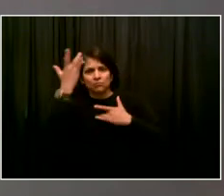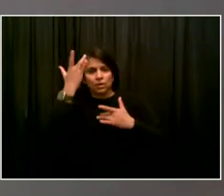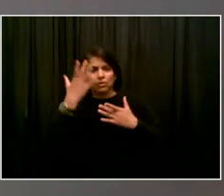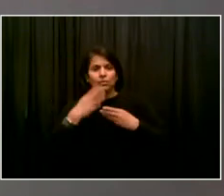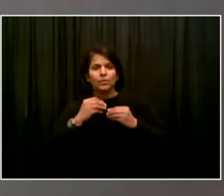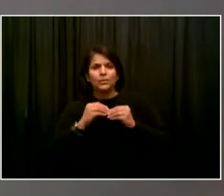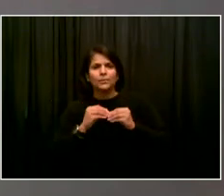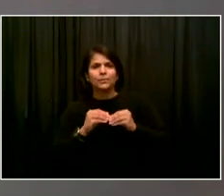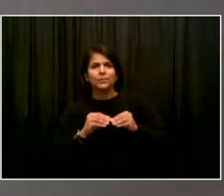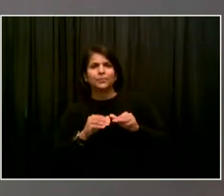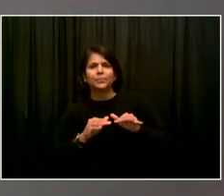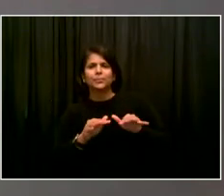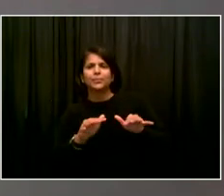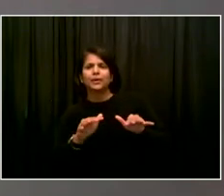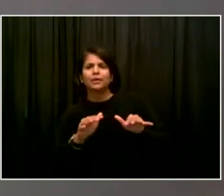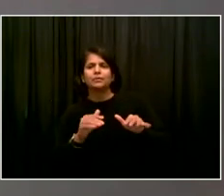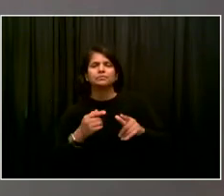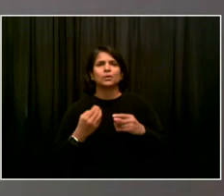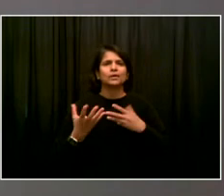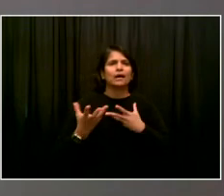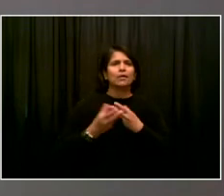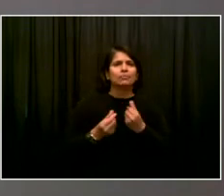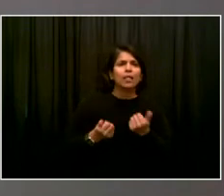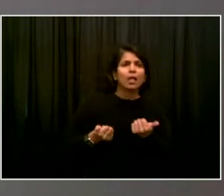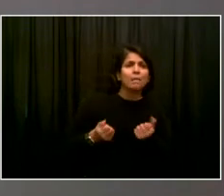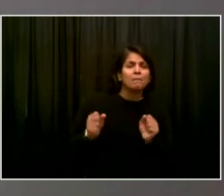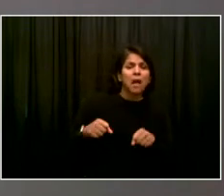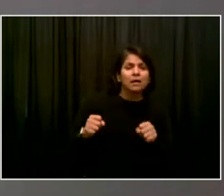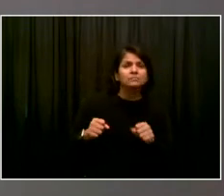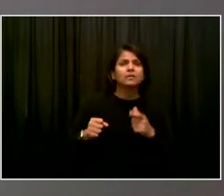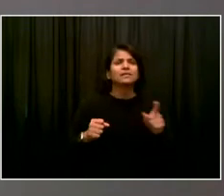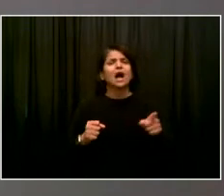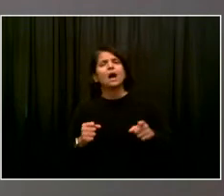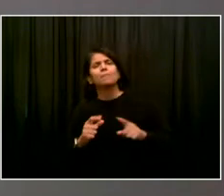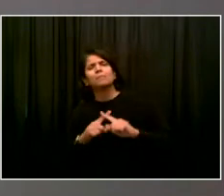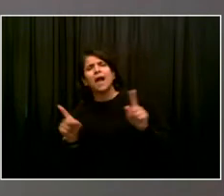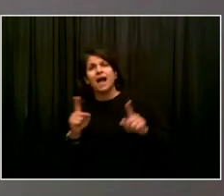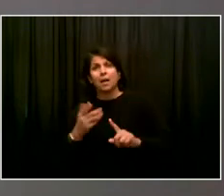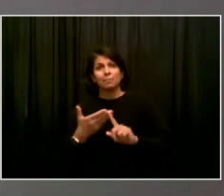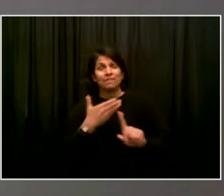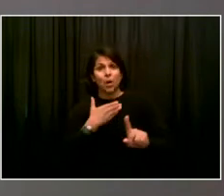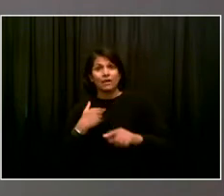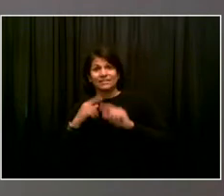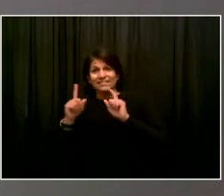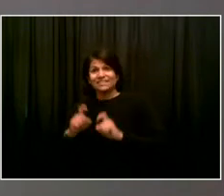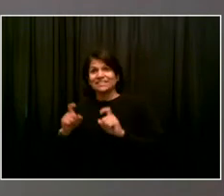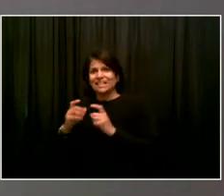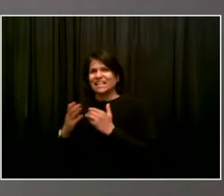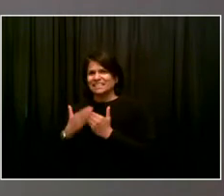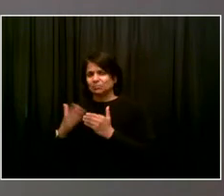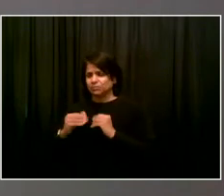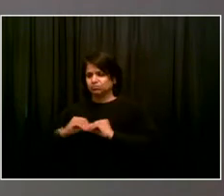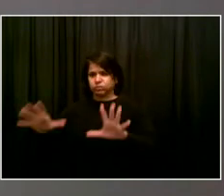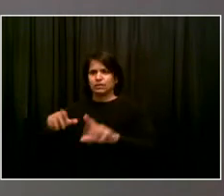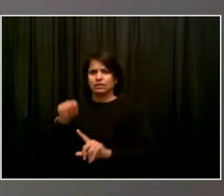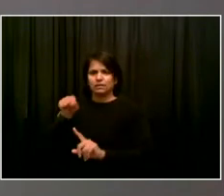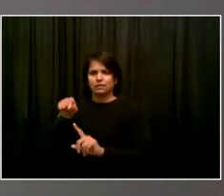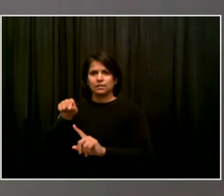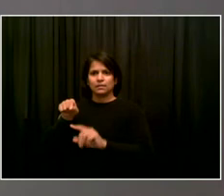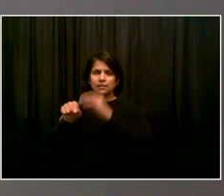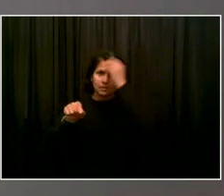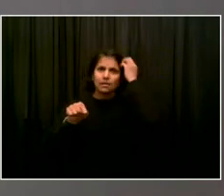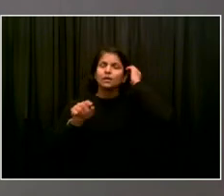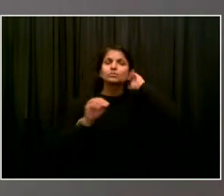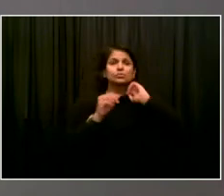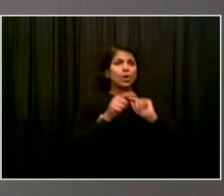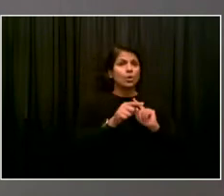possibilities of transmission beyond the 5 days, and that's why the guidance is paired with a strict have to wear